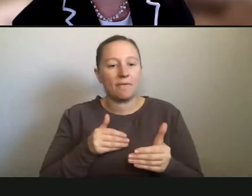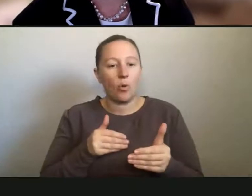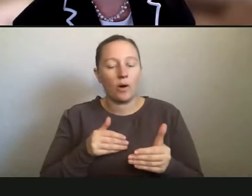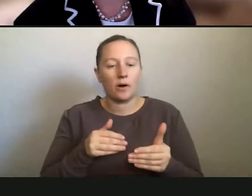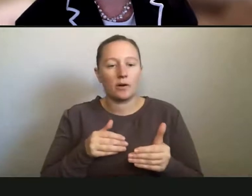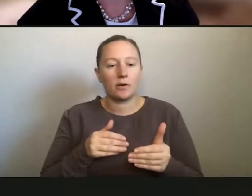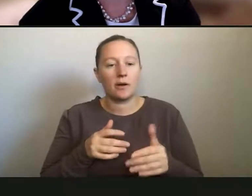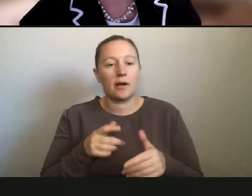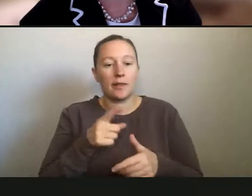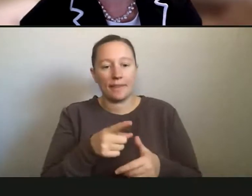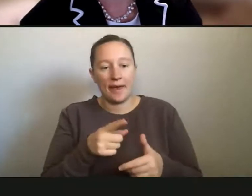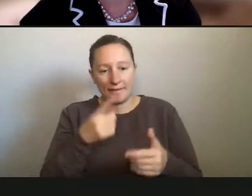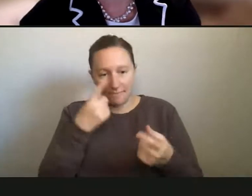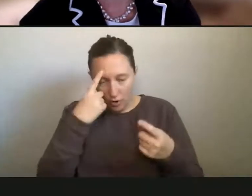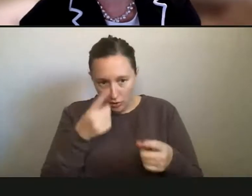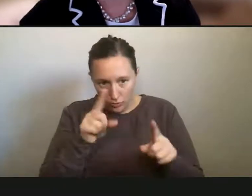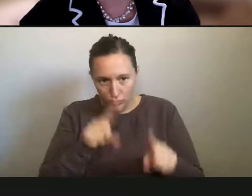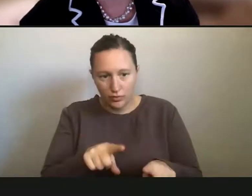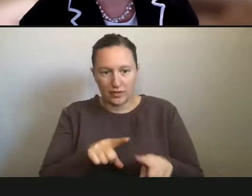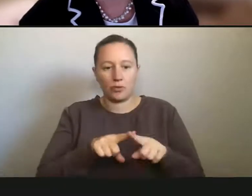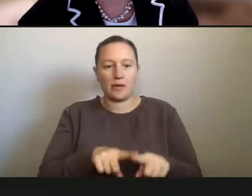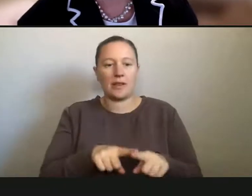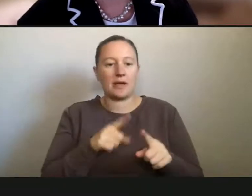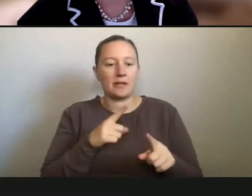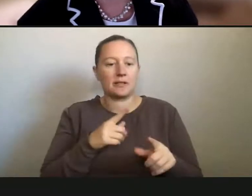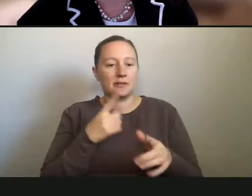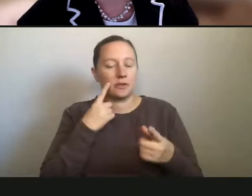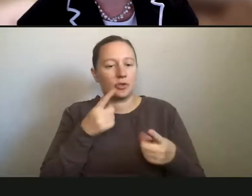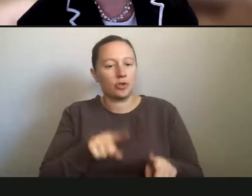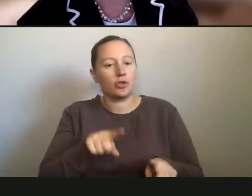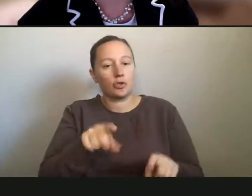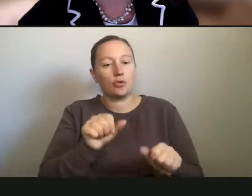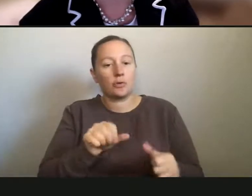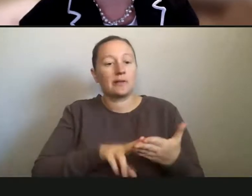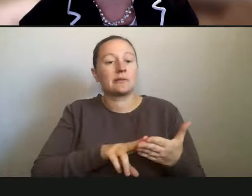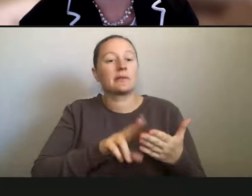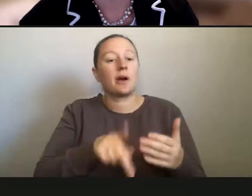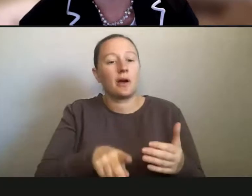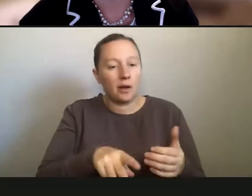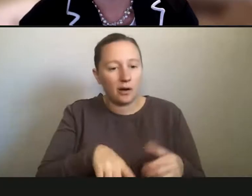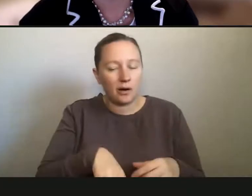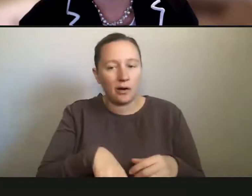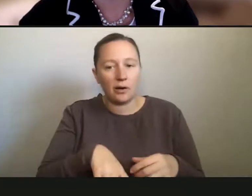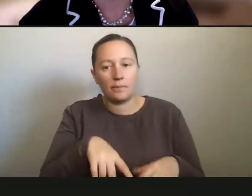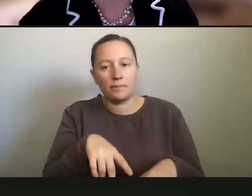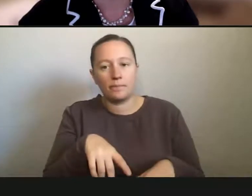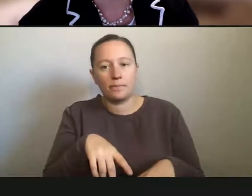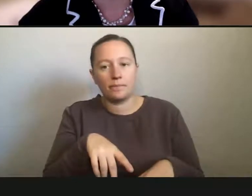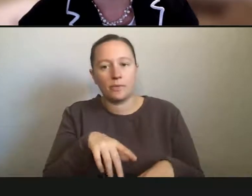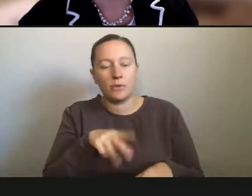agreed to the reliance agreement. So you can go ahead and sign on to